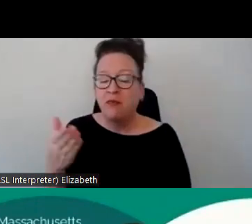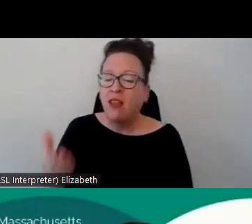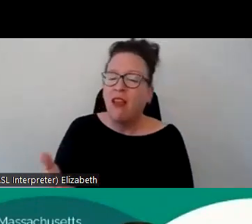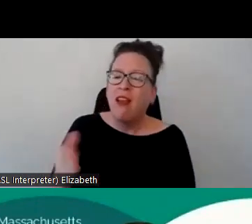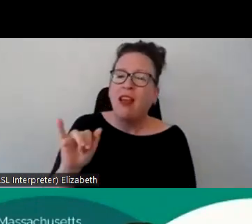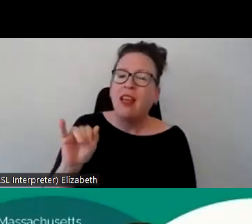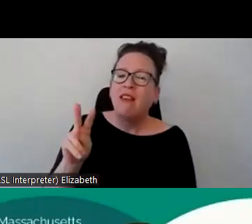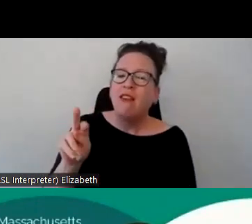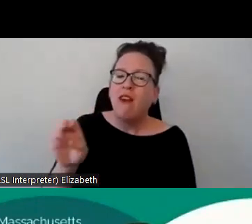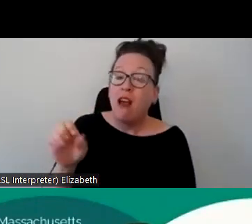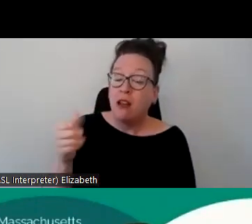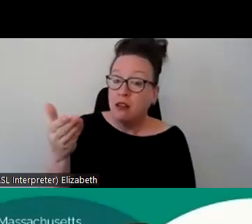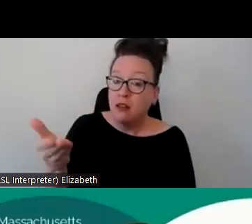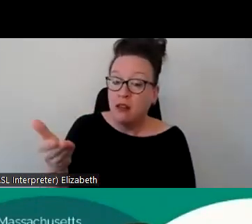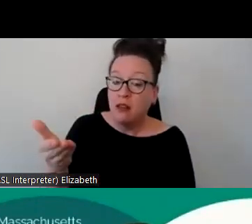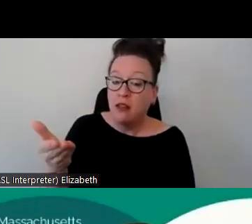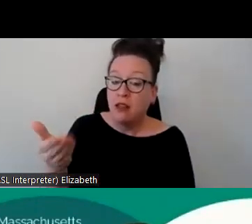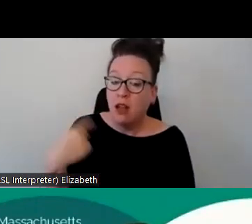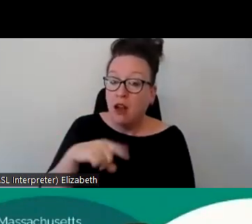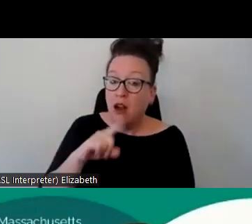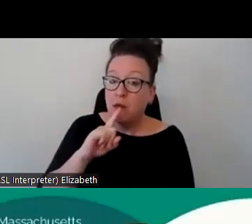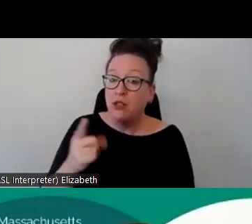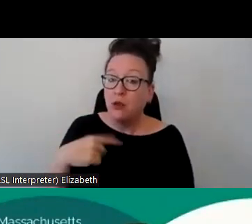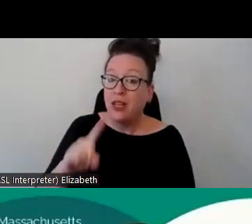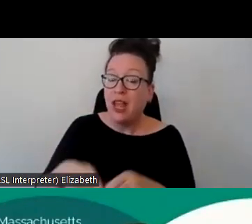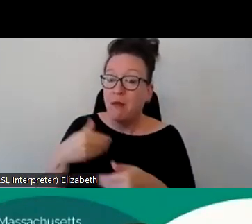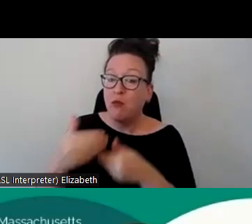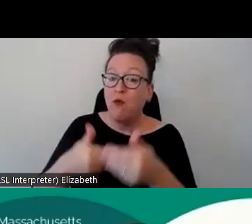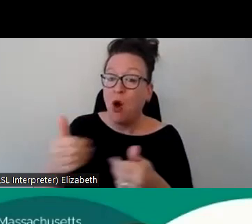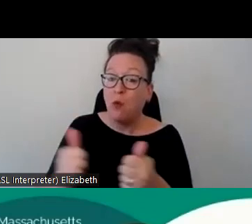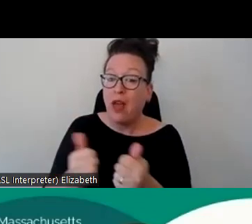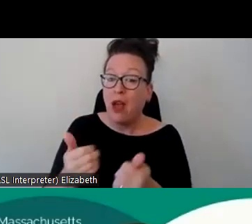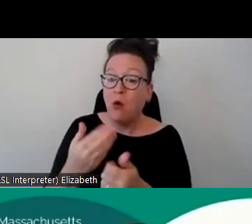Yvonne, are we sure we can't move forward without Wordly?